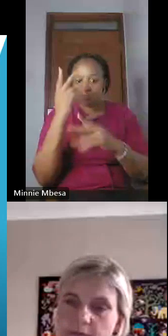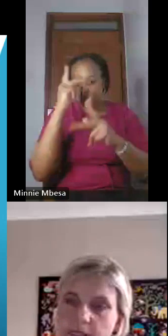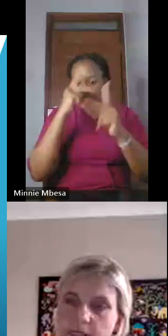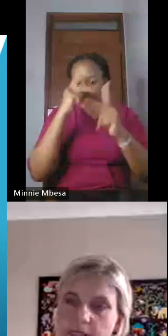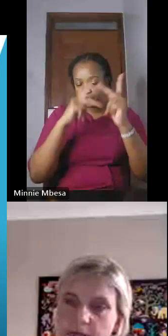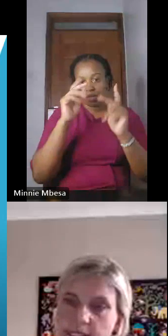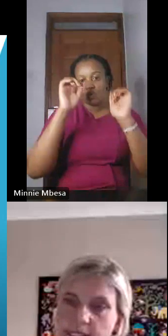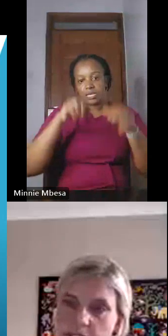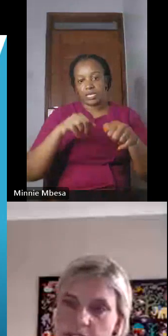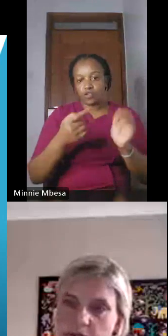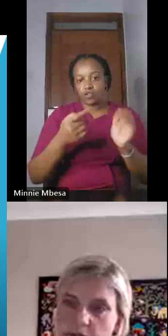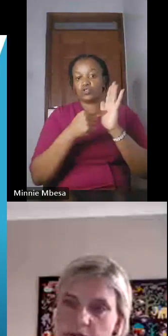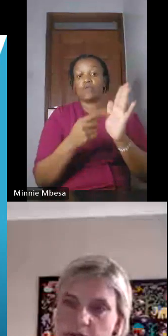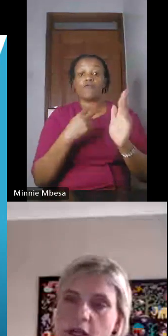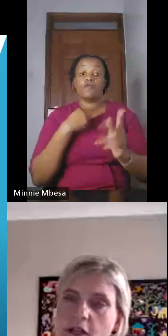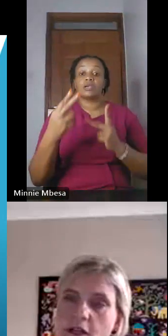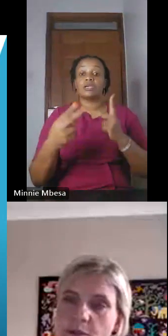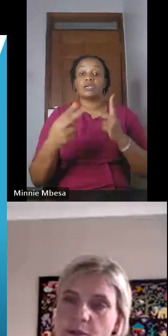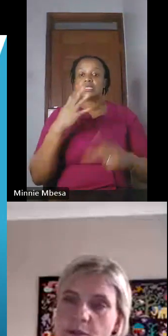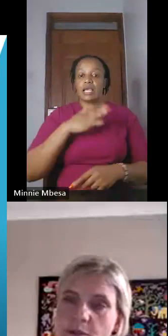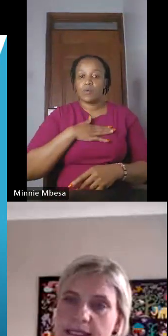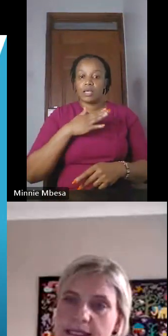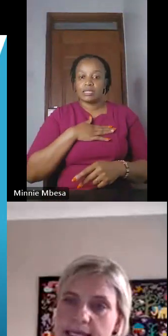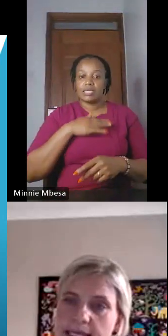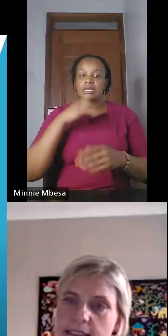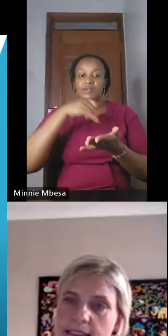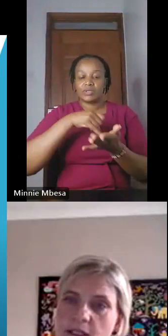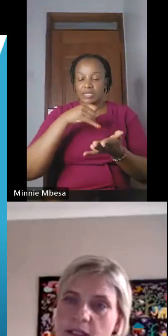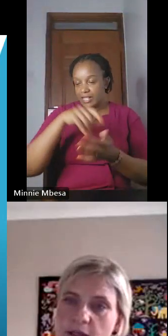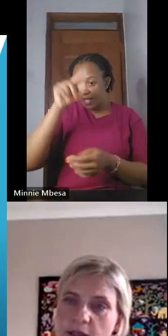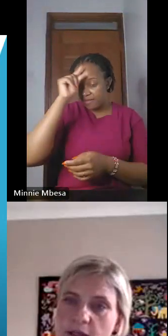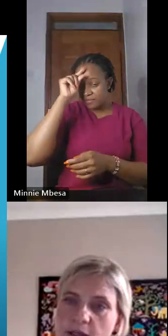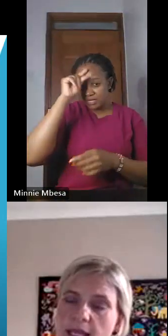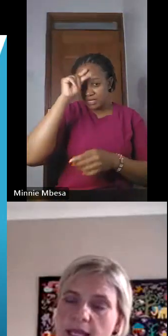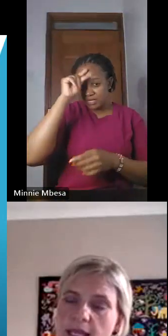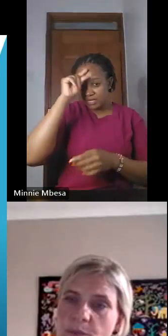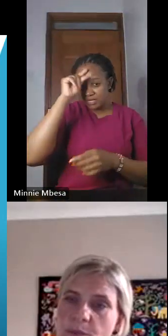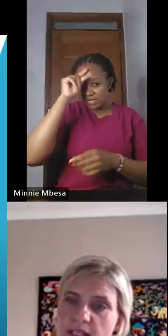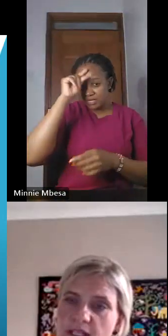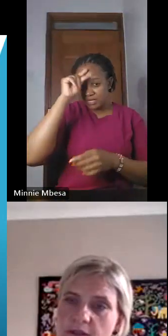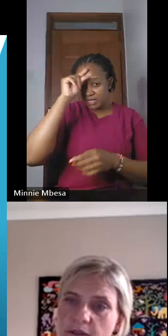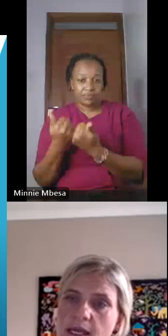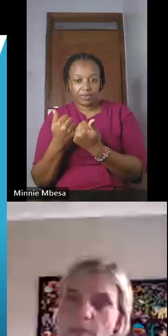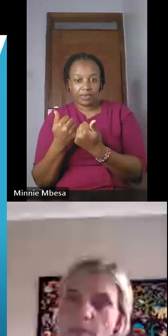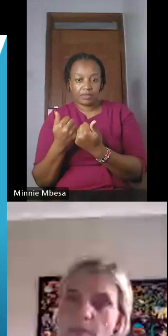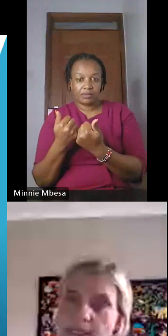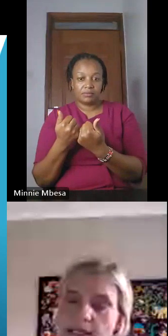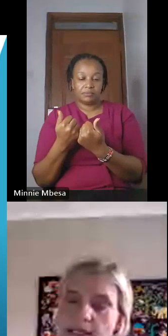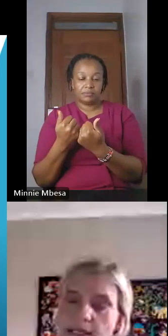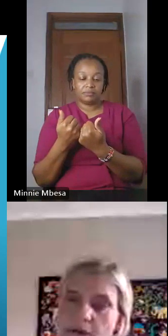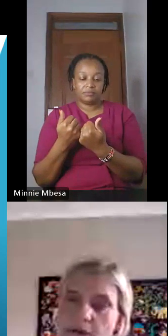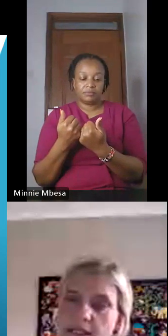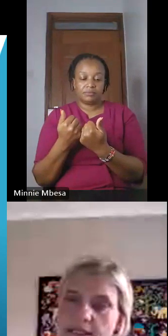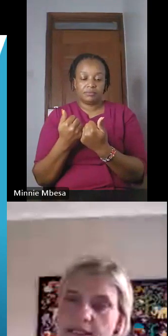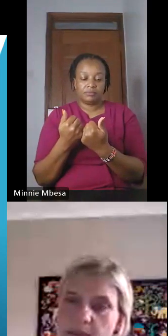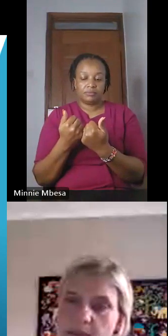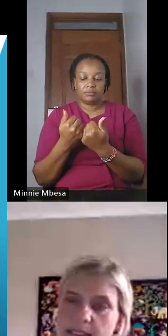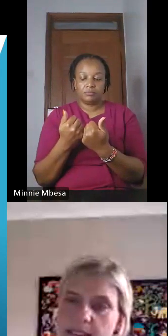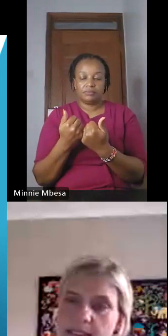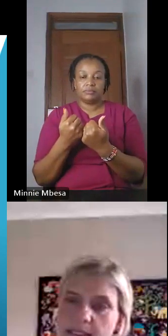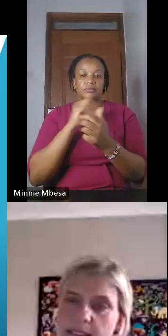effectively influence government decisions. Could you provide insight into the prospect for NGO professionals, particularly those